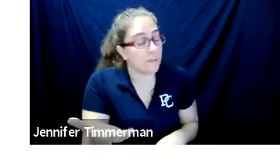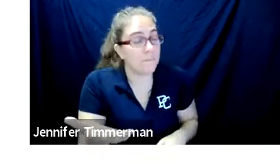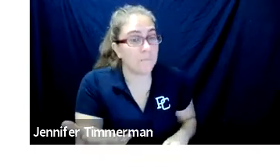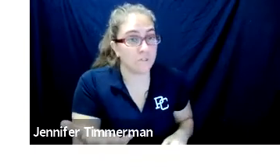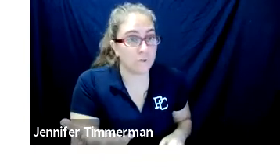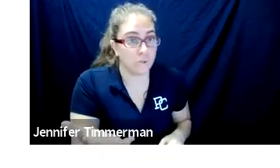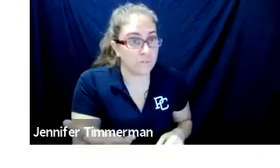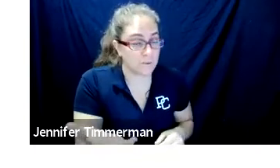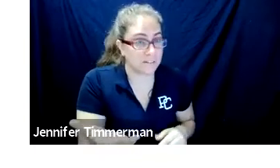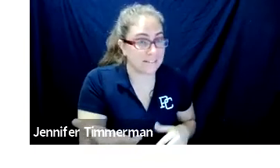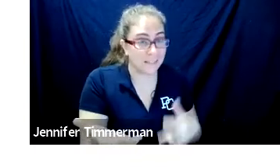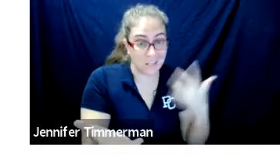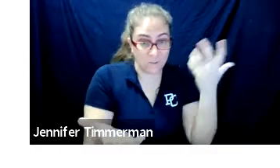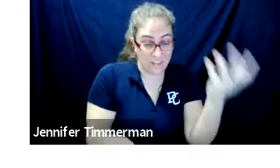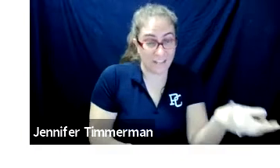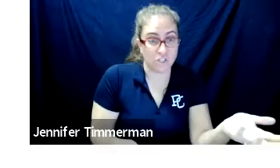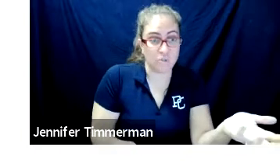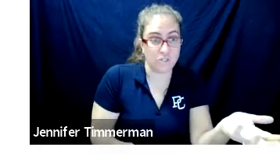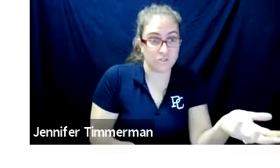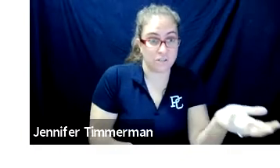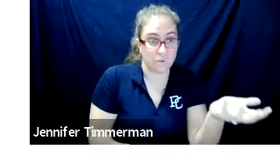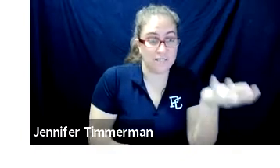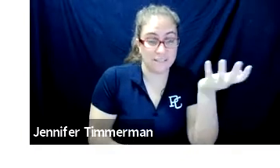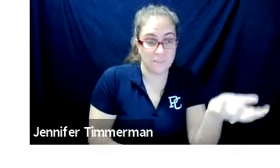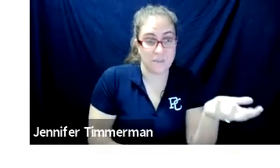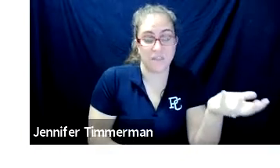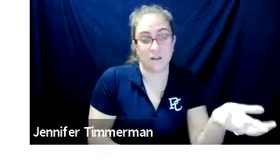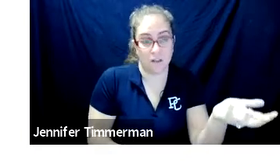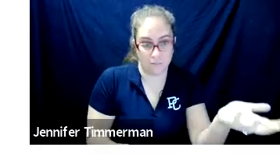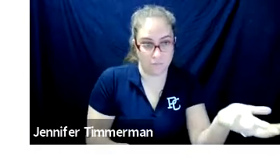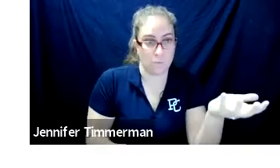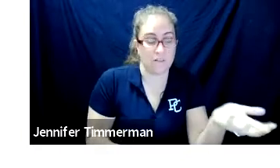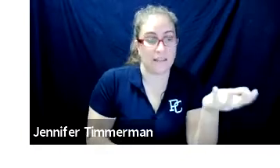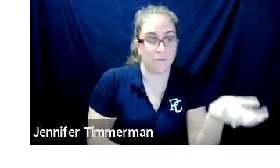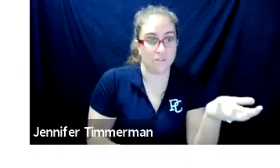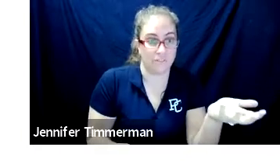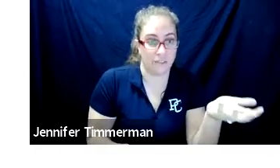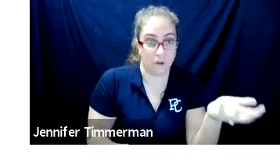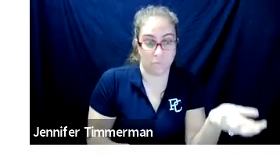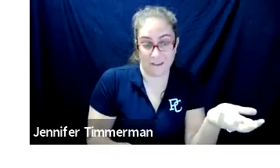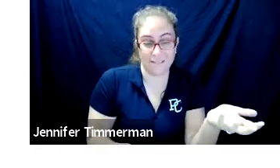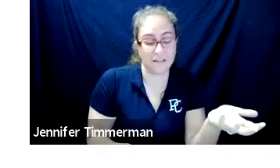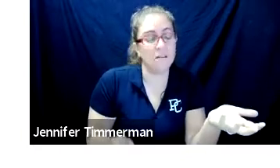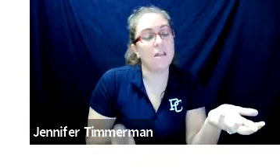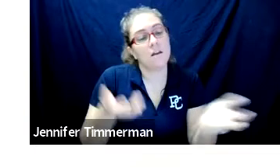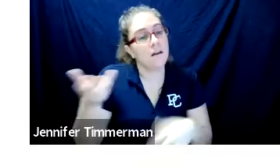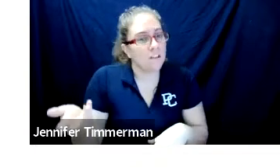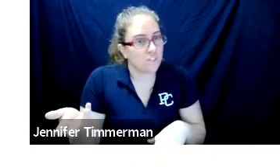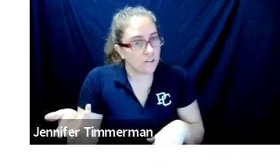Although some people do use American Sign Language and choose to use their voice to speak the verbal language that they are raised